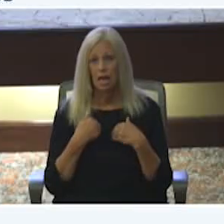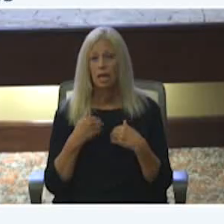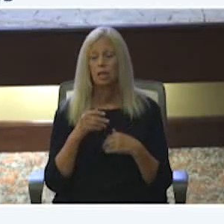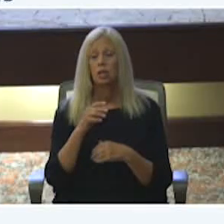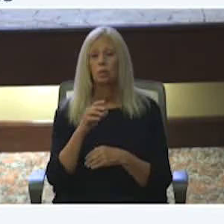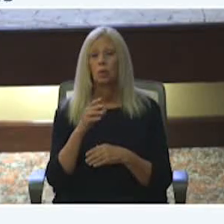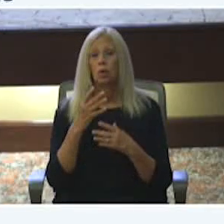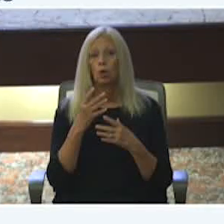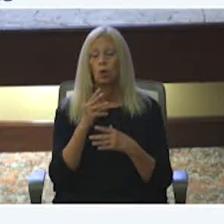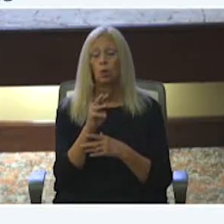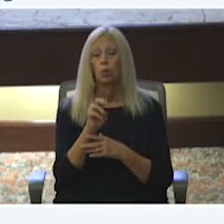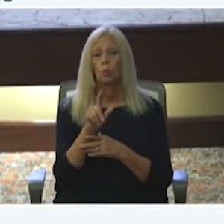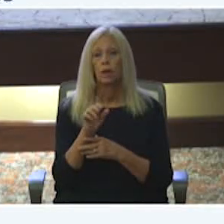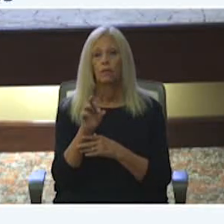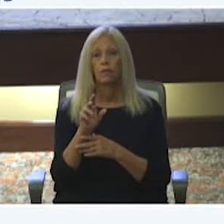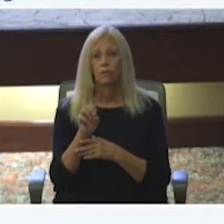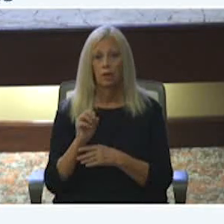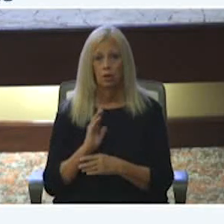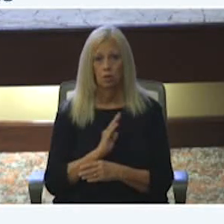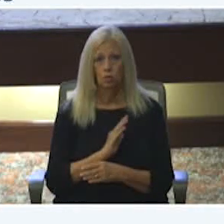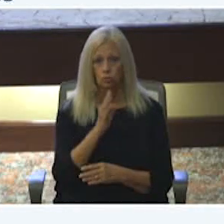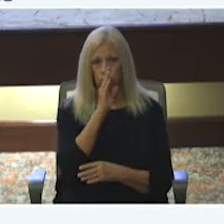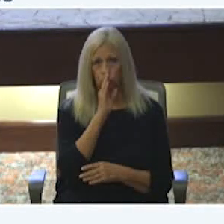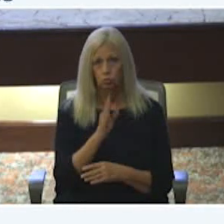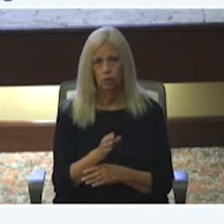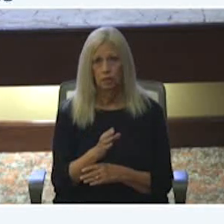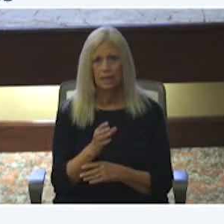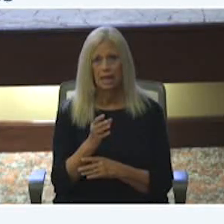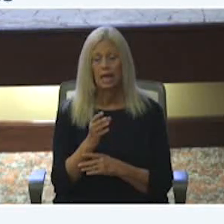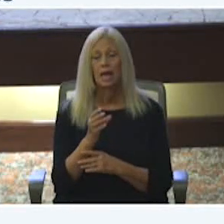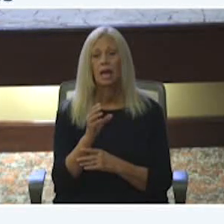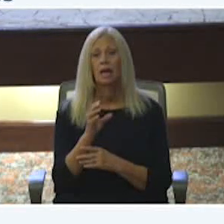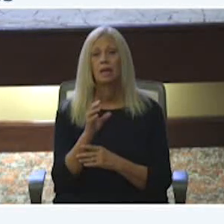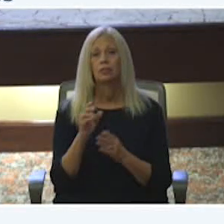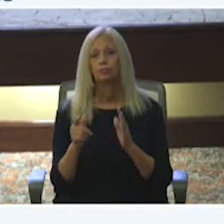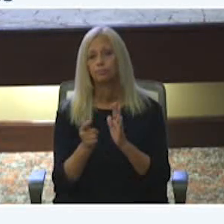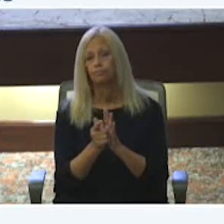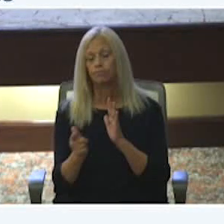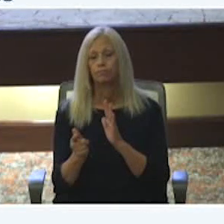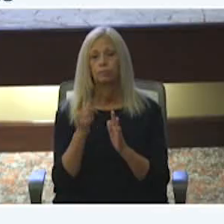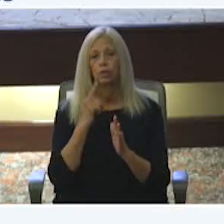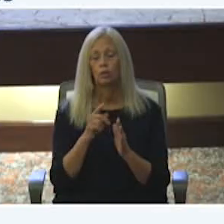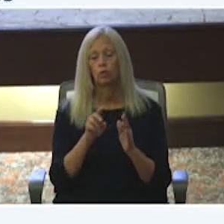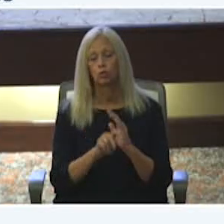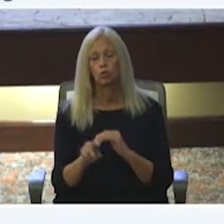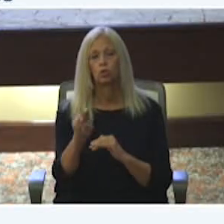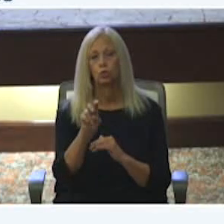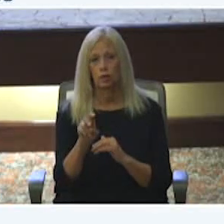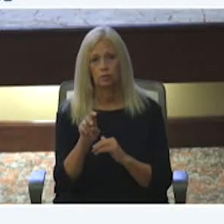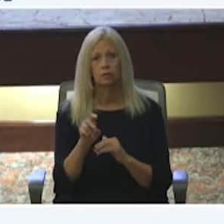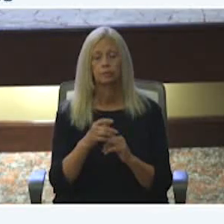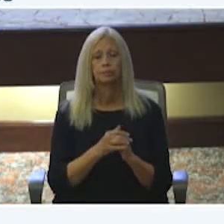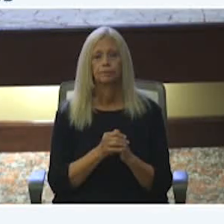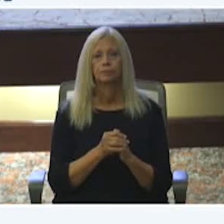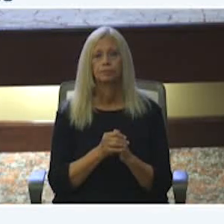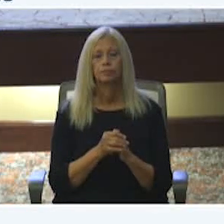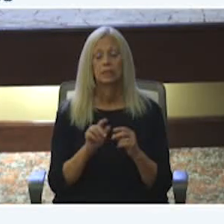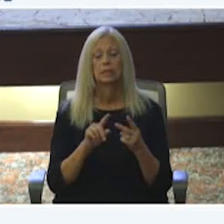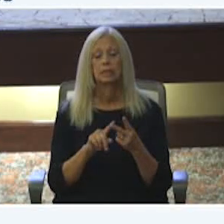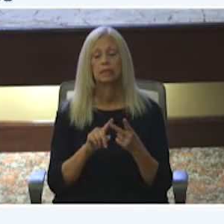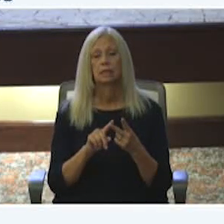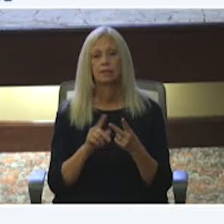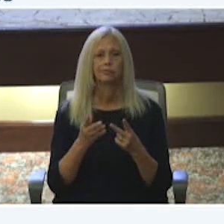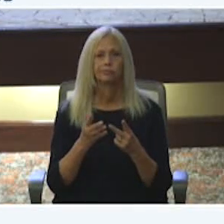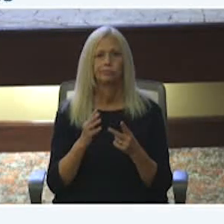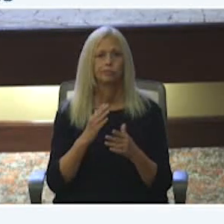these. The first one is the most straightforward, just outlaw the use of specific wild animals in traveling exhibits. The next one is looking at setting some type